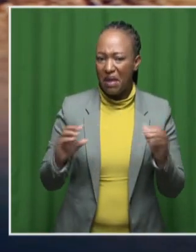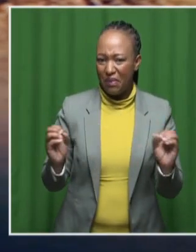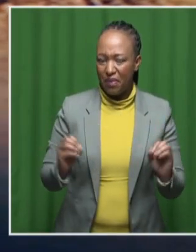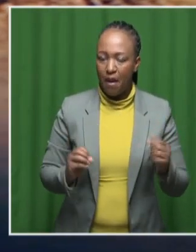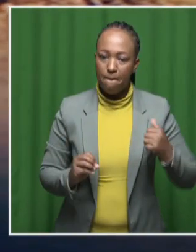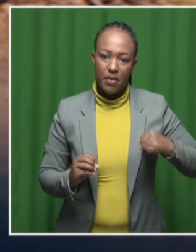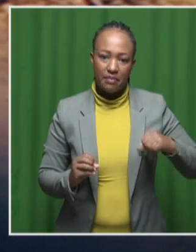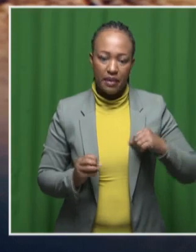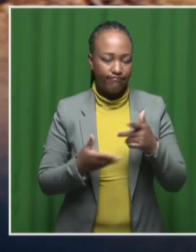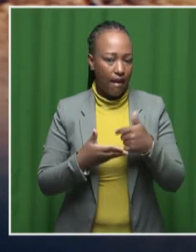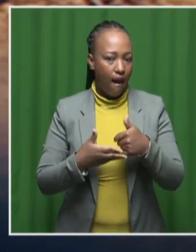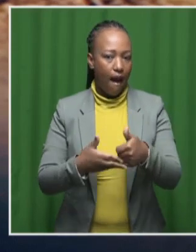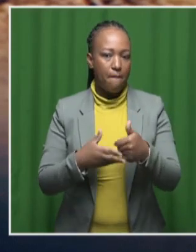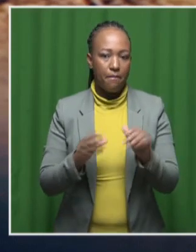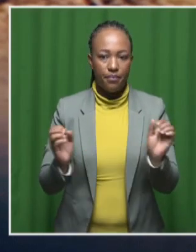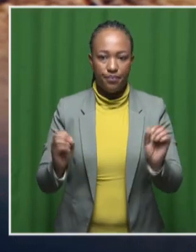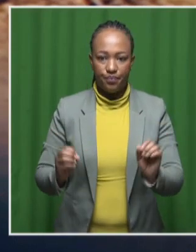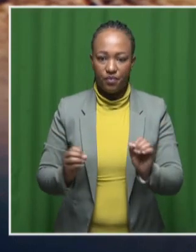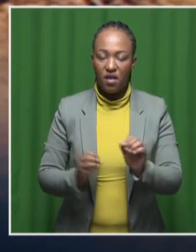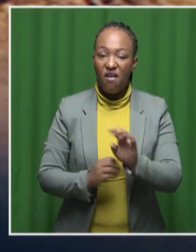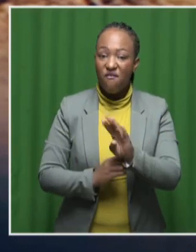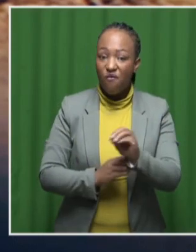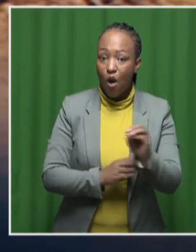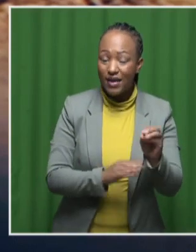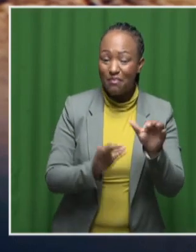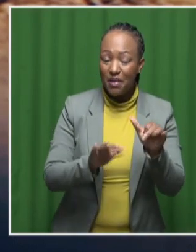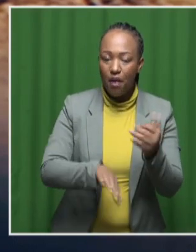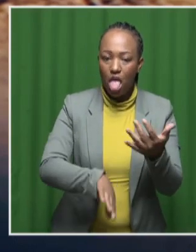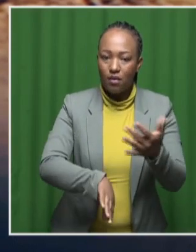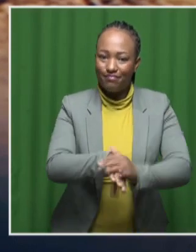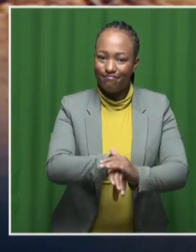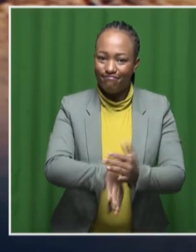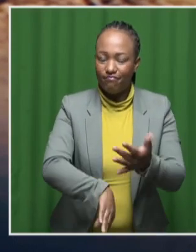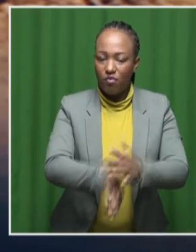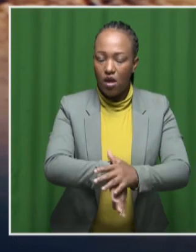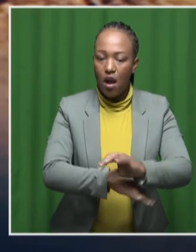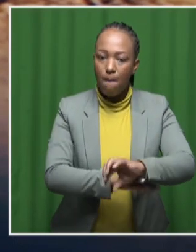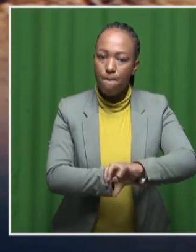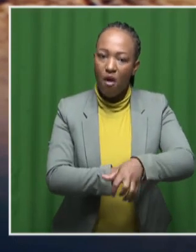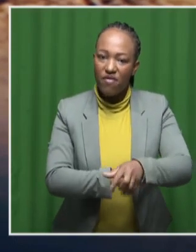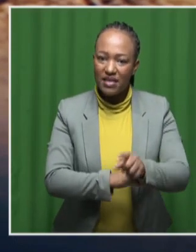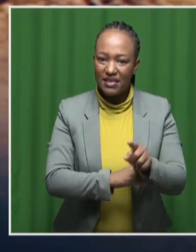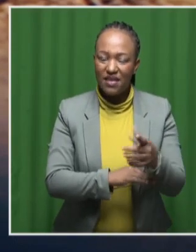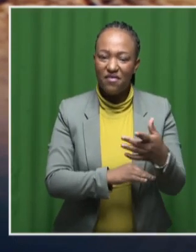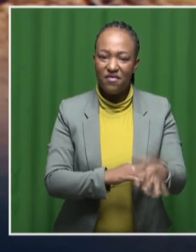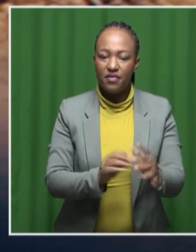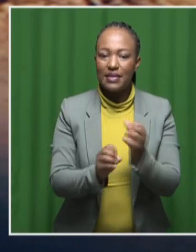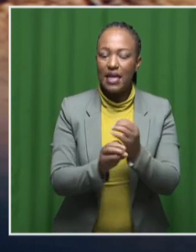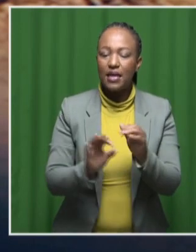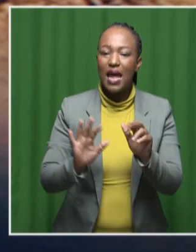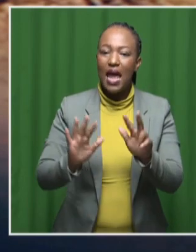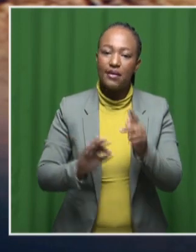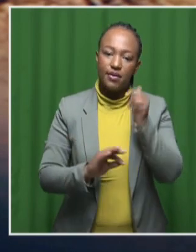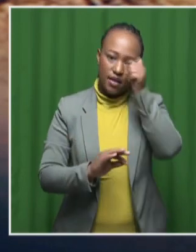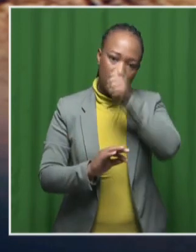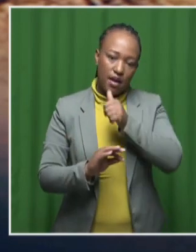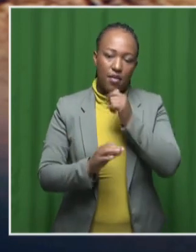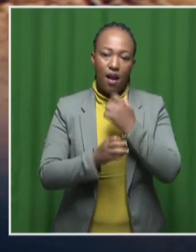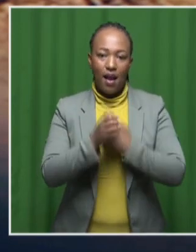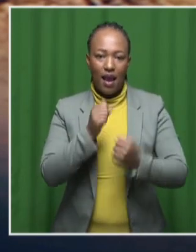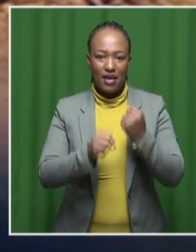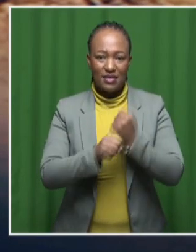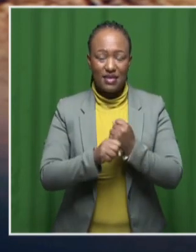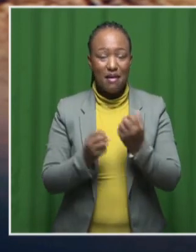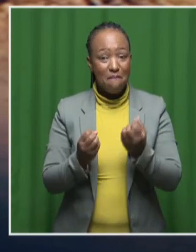offered any help. Over 400 people died in the province when the rains, which started on the 8th of April last year,